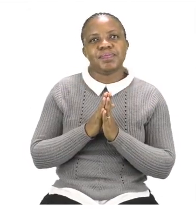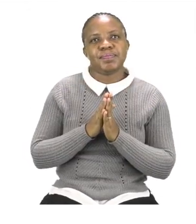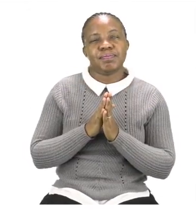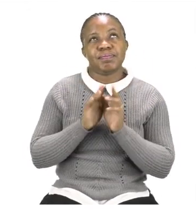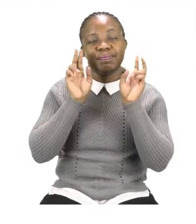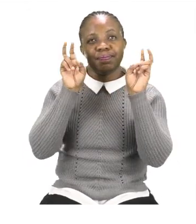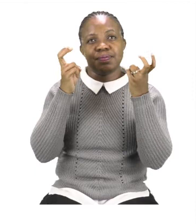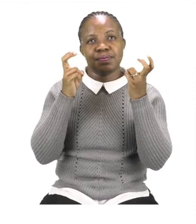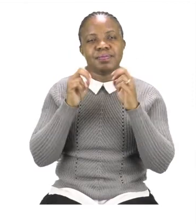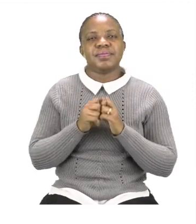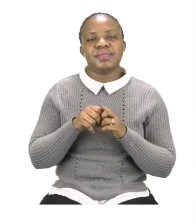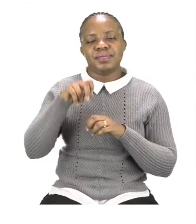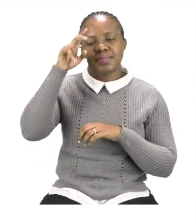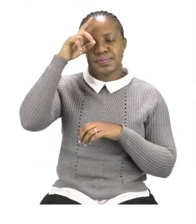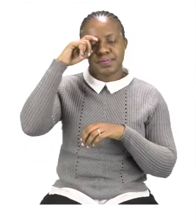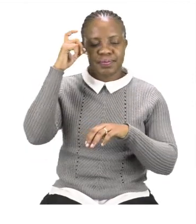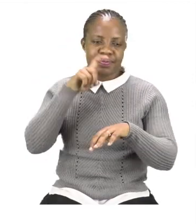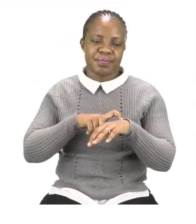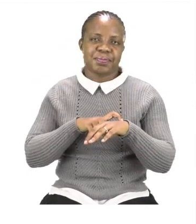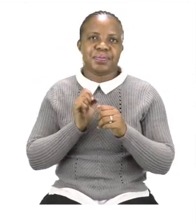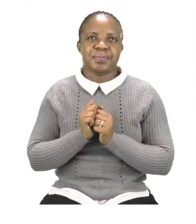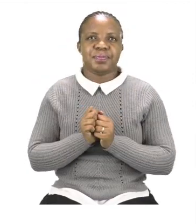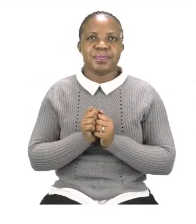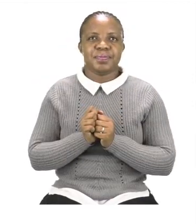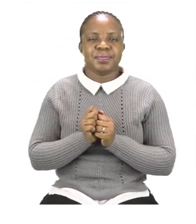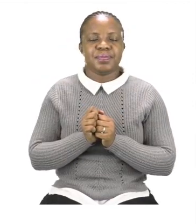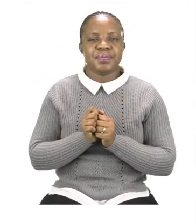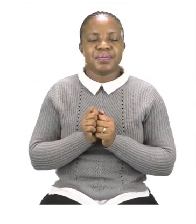our poem is Summertime.